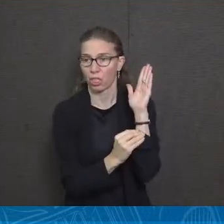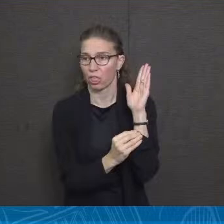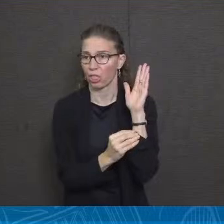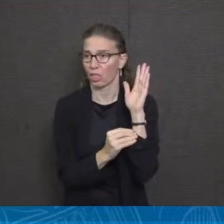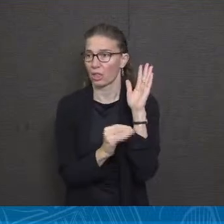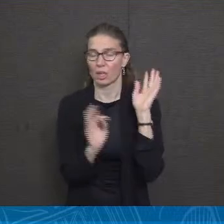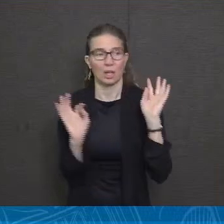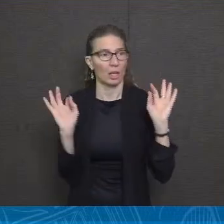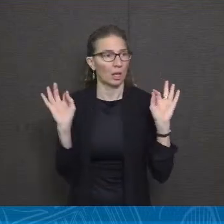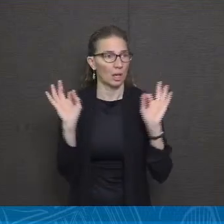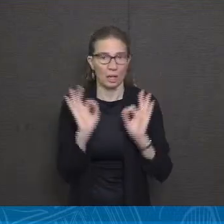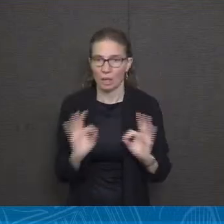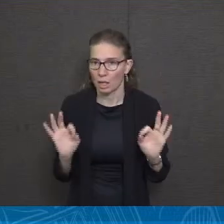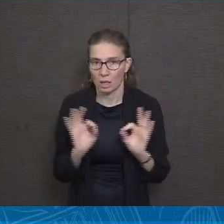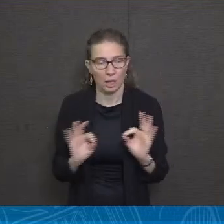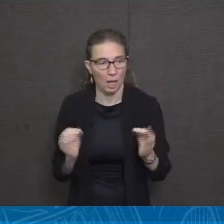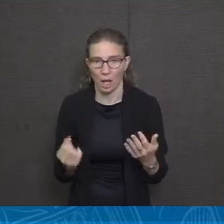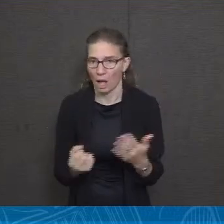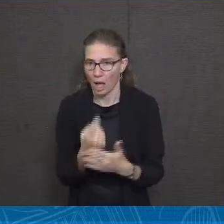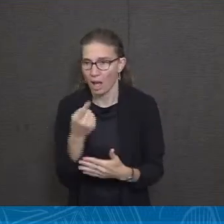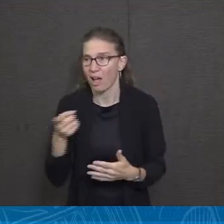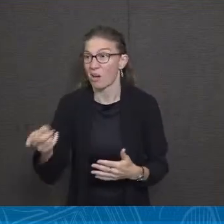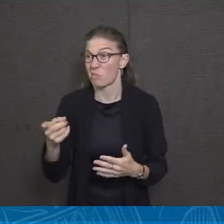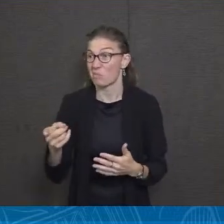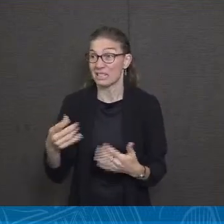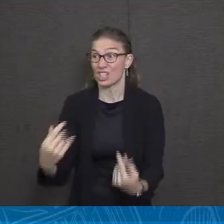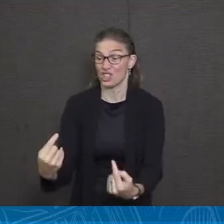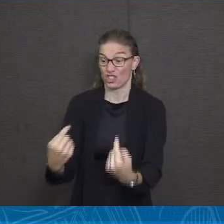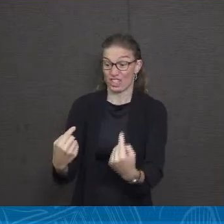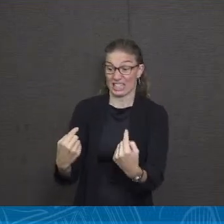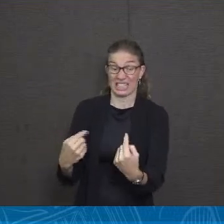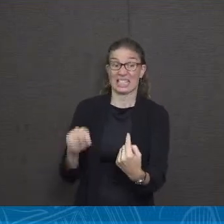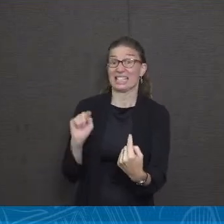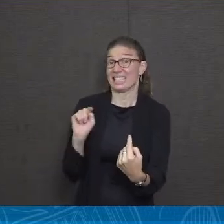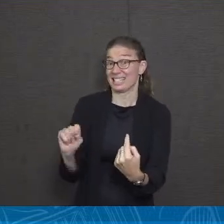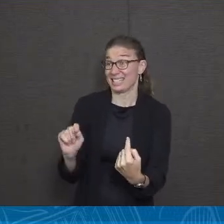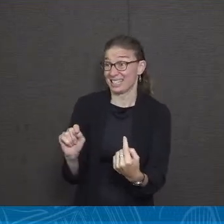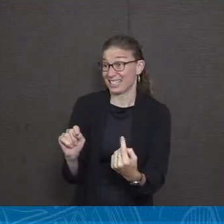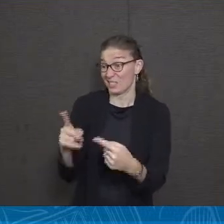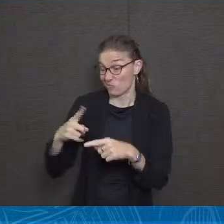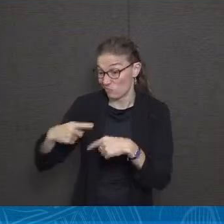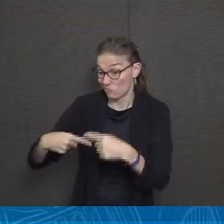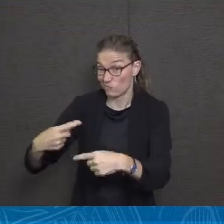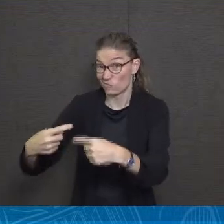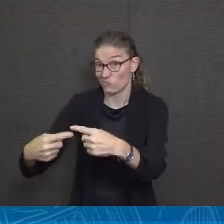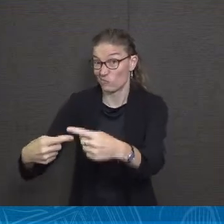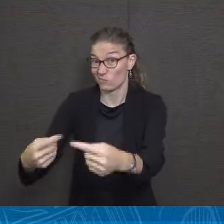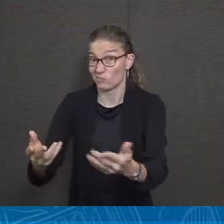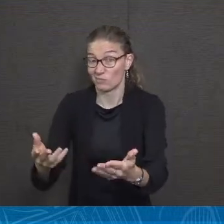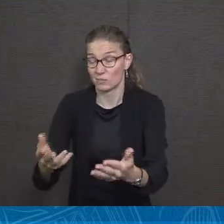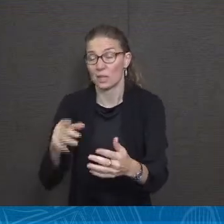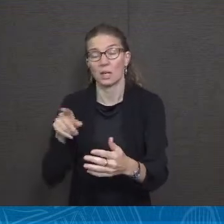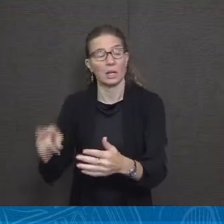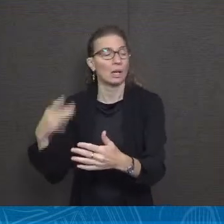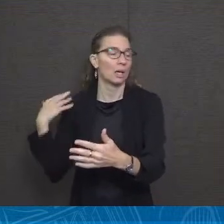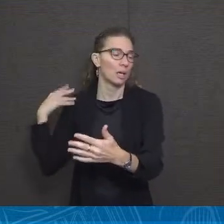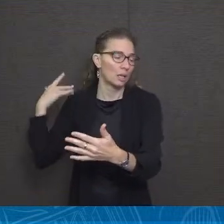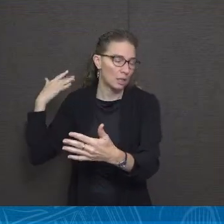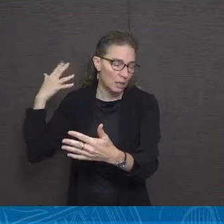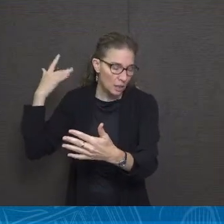has changed. Risk is still there. And so this has been our kind of ongoing issue,